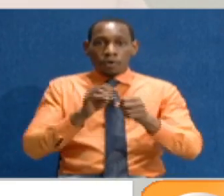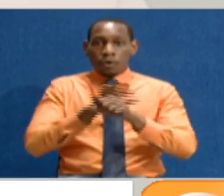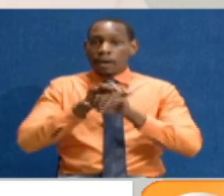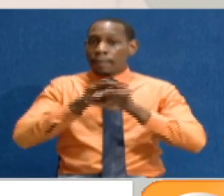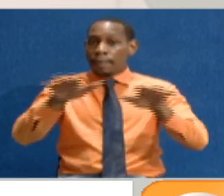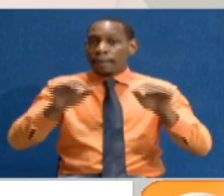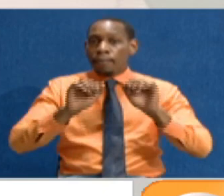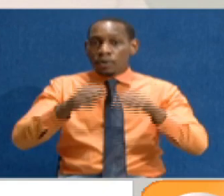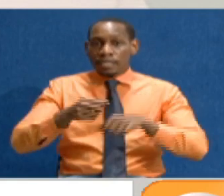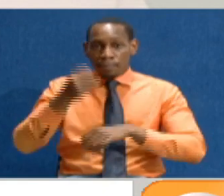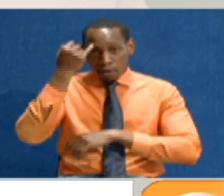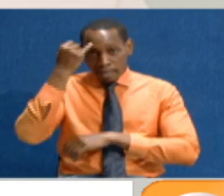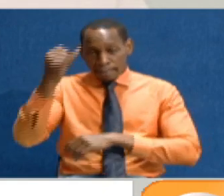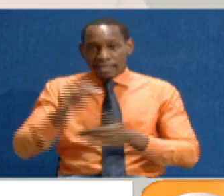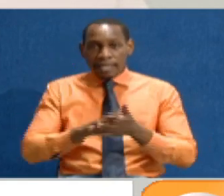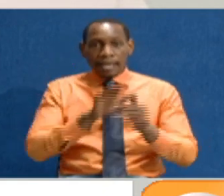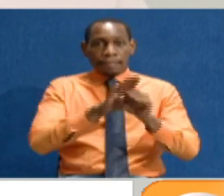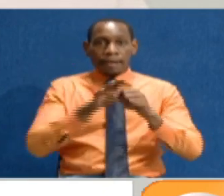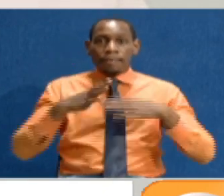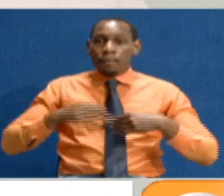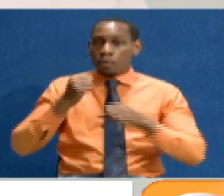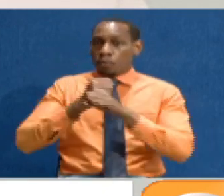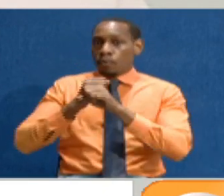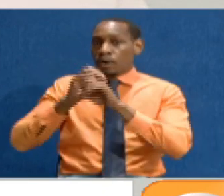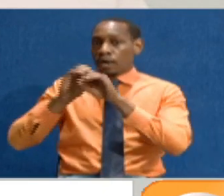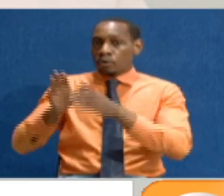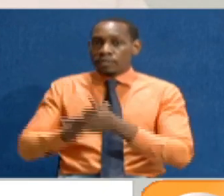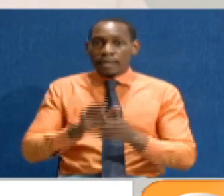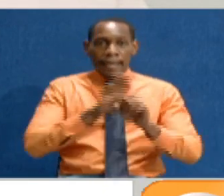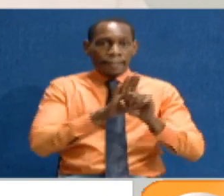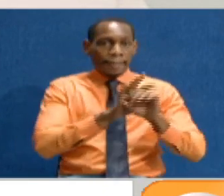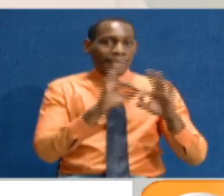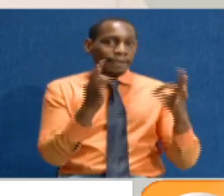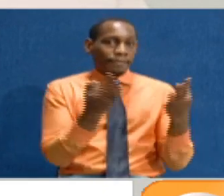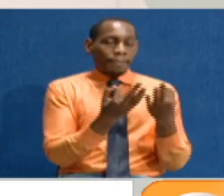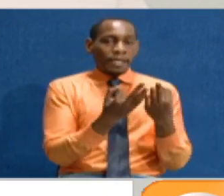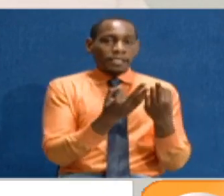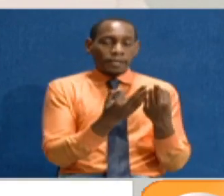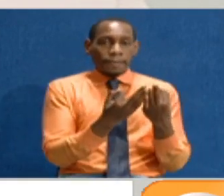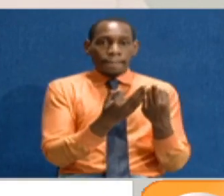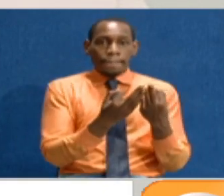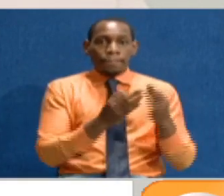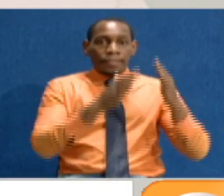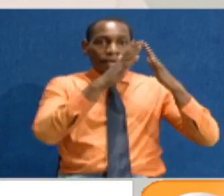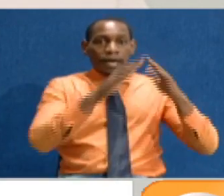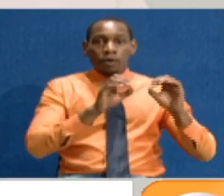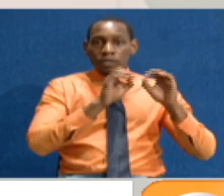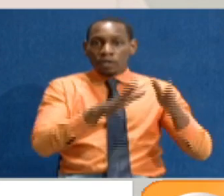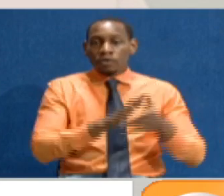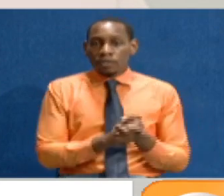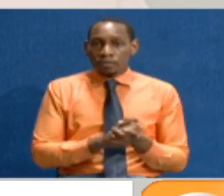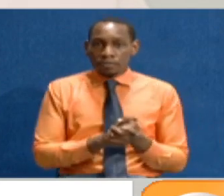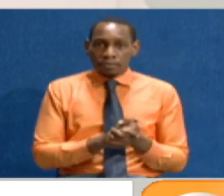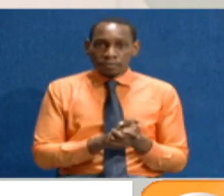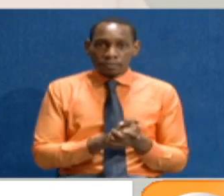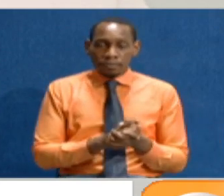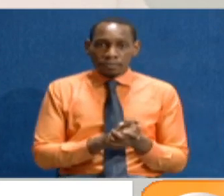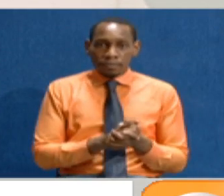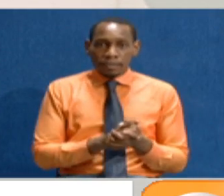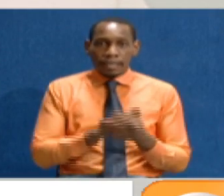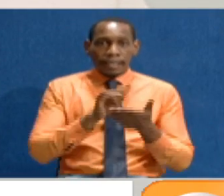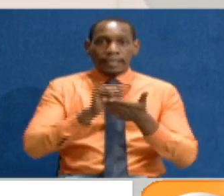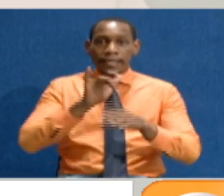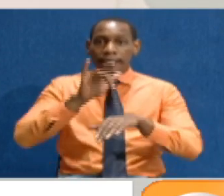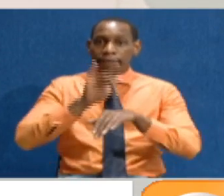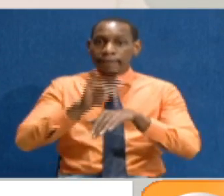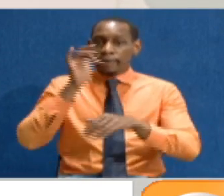pandemic. So you can imagine that with more people losing jobs, with more families losing their bigger homes and going to smaller spaces, the